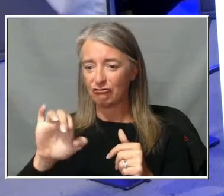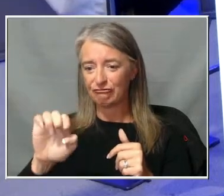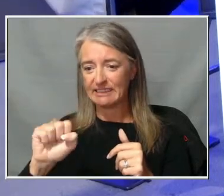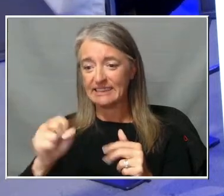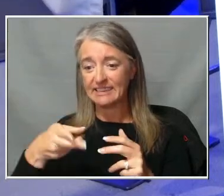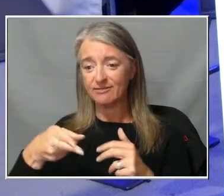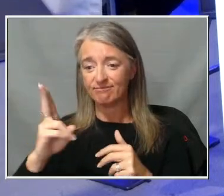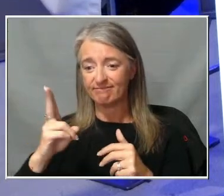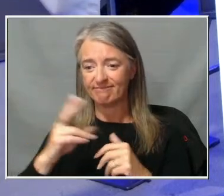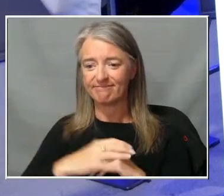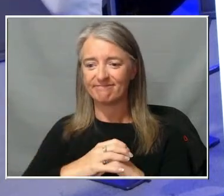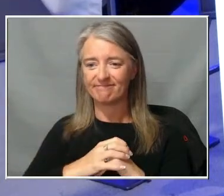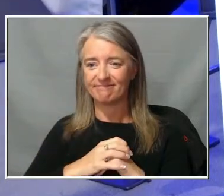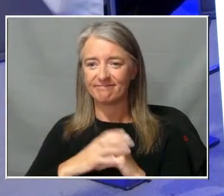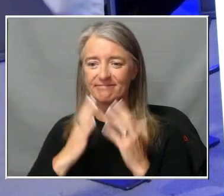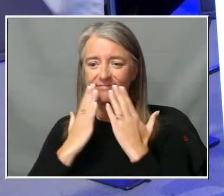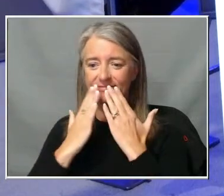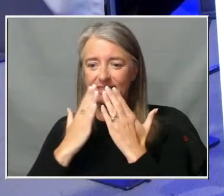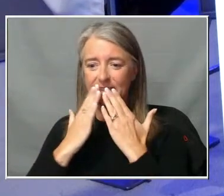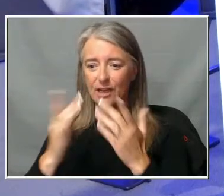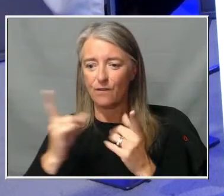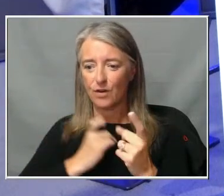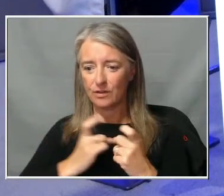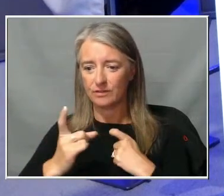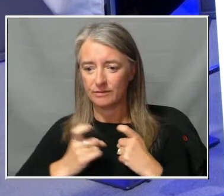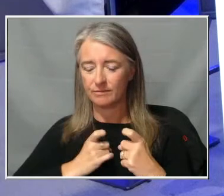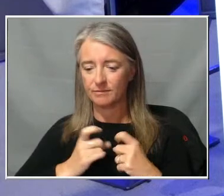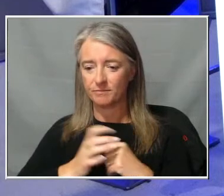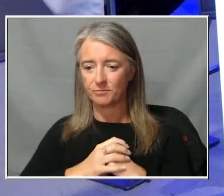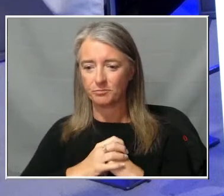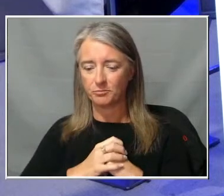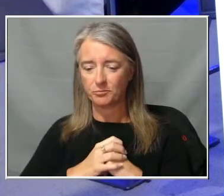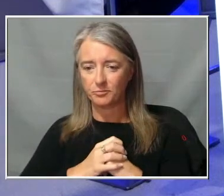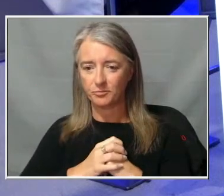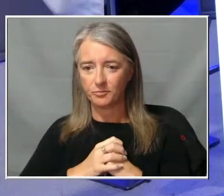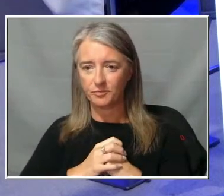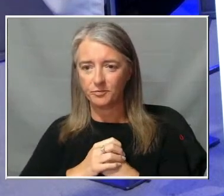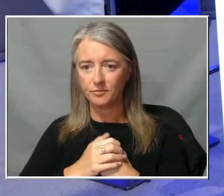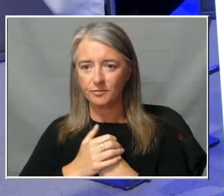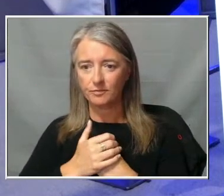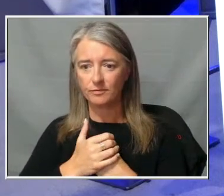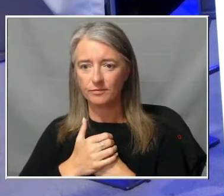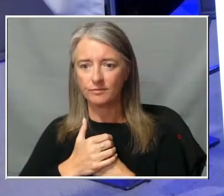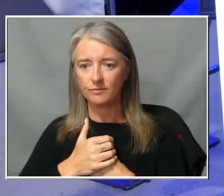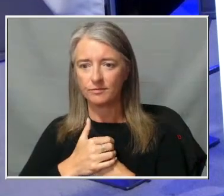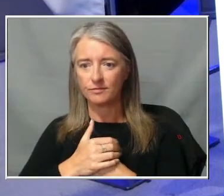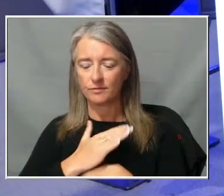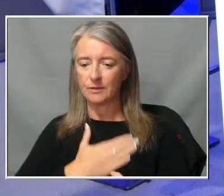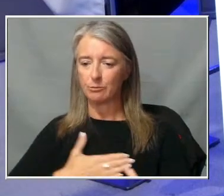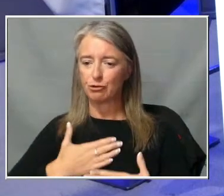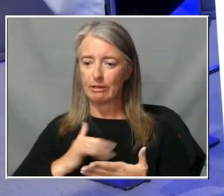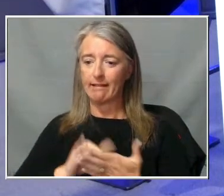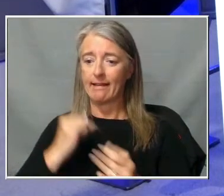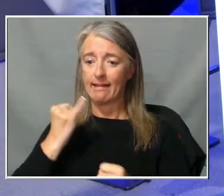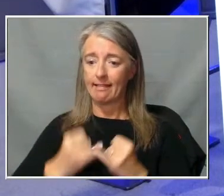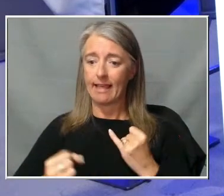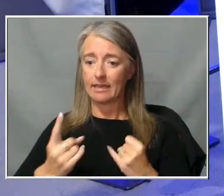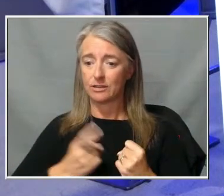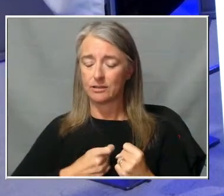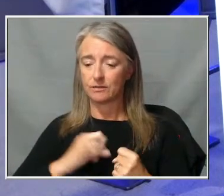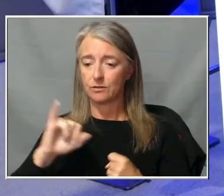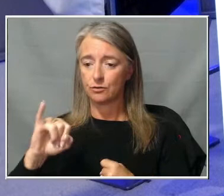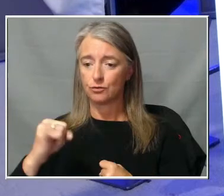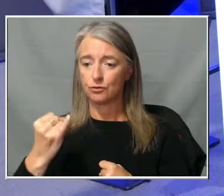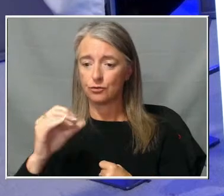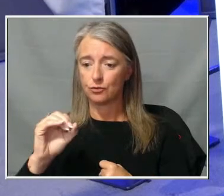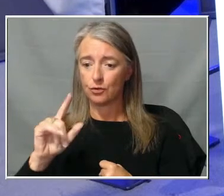Liang, thank you so much for your very, very good and detailed and insightful question. We always appreciate that. Last question is from Joellen. Dr. Sethi,